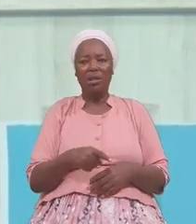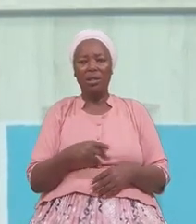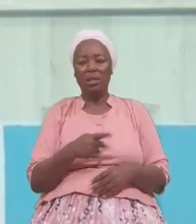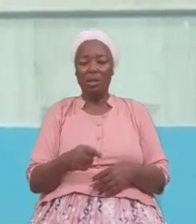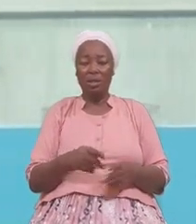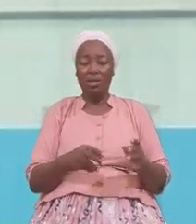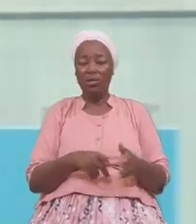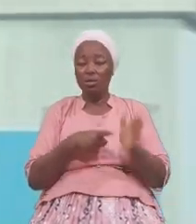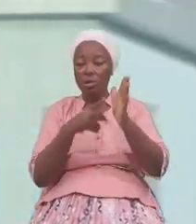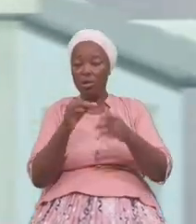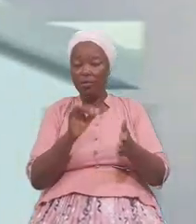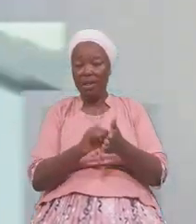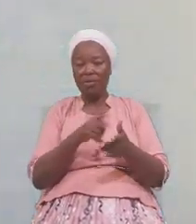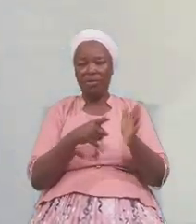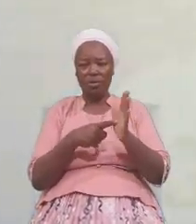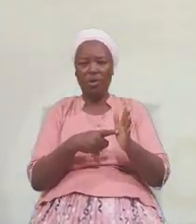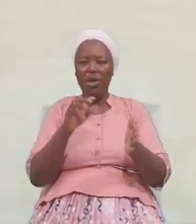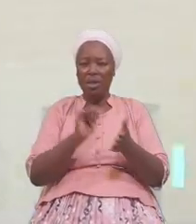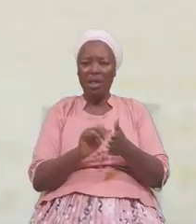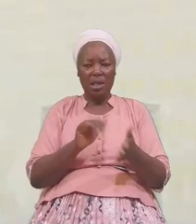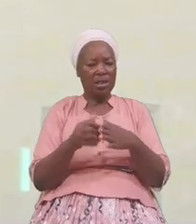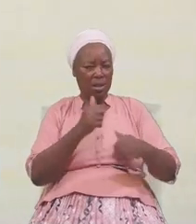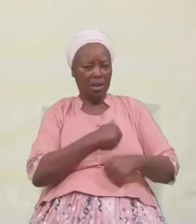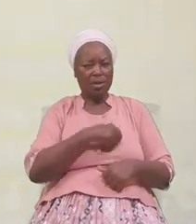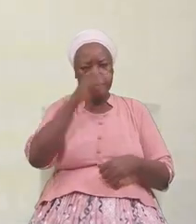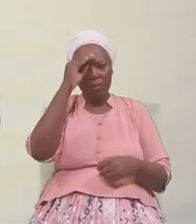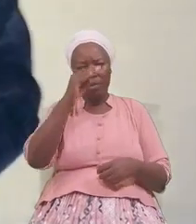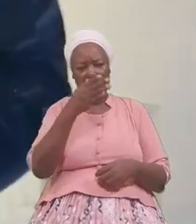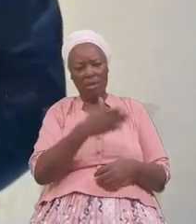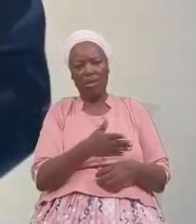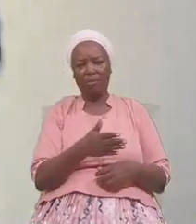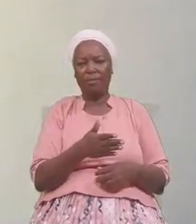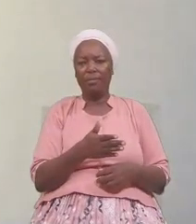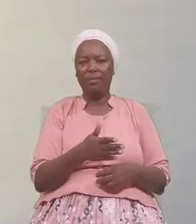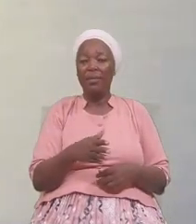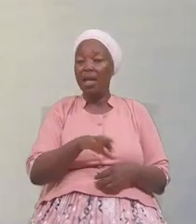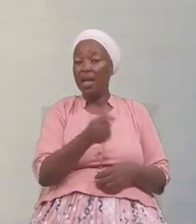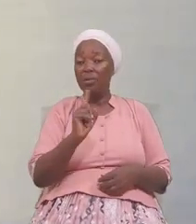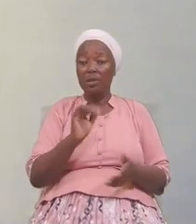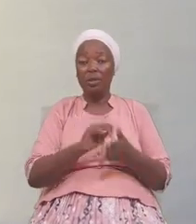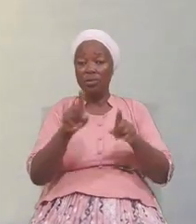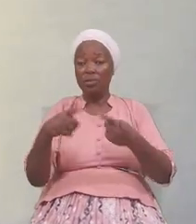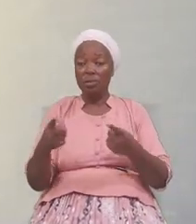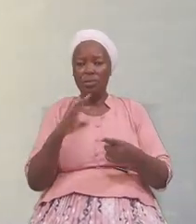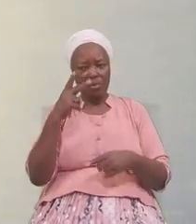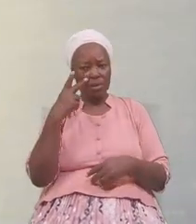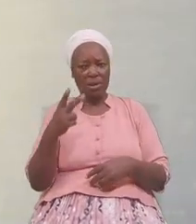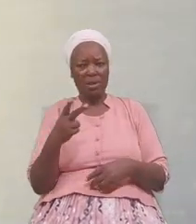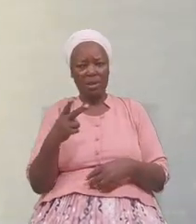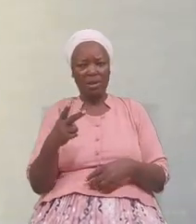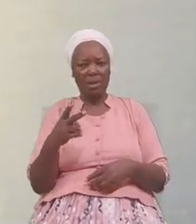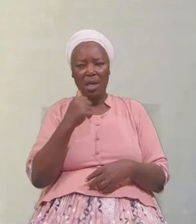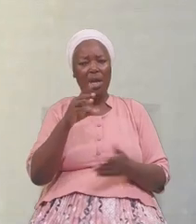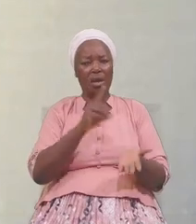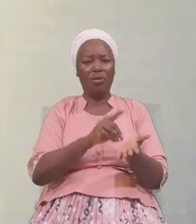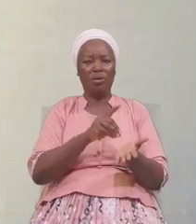reflection will show that's a security man there. Anywhere you go, you see a